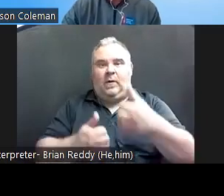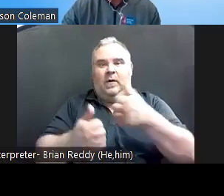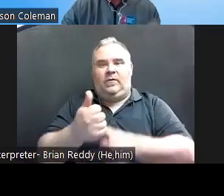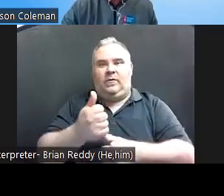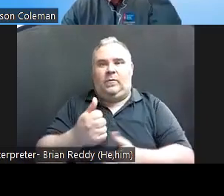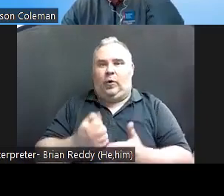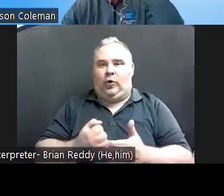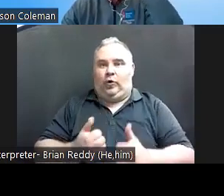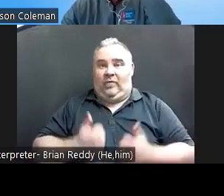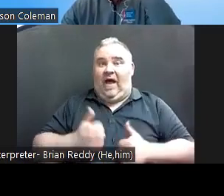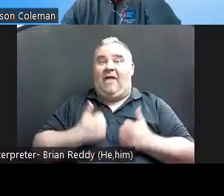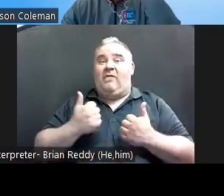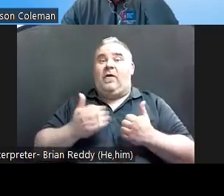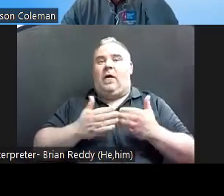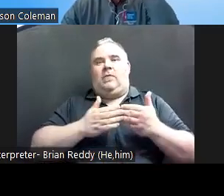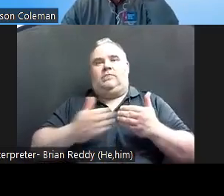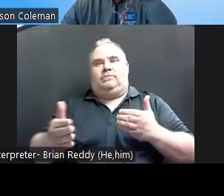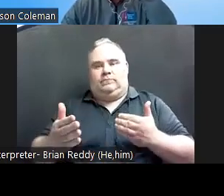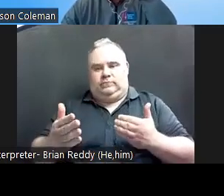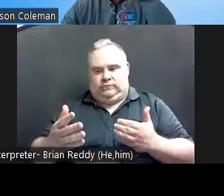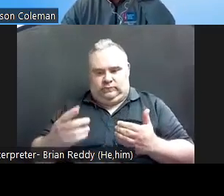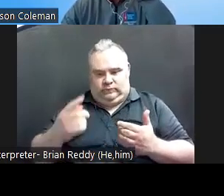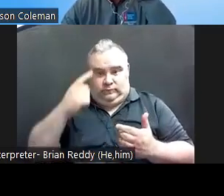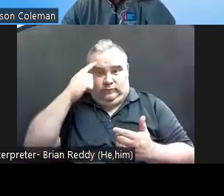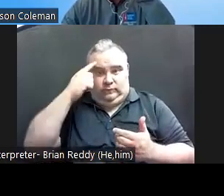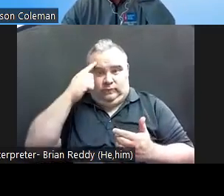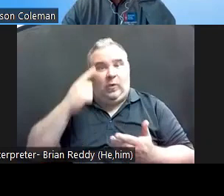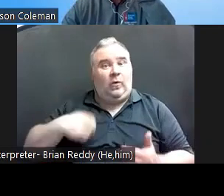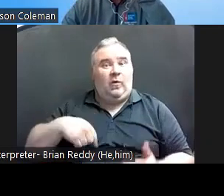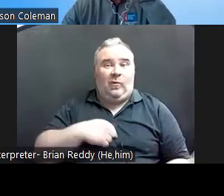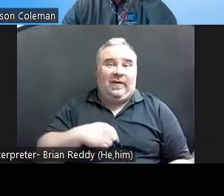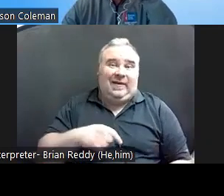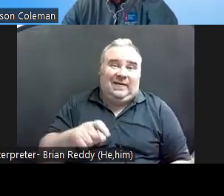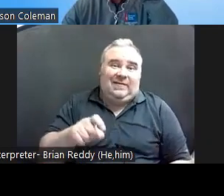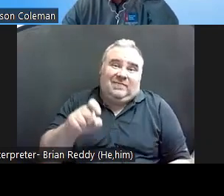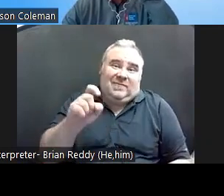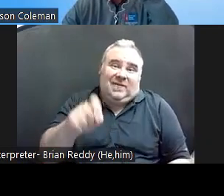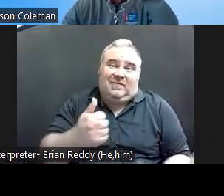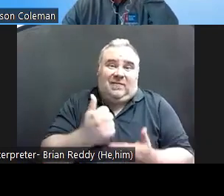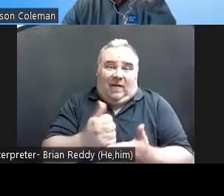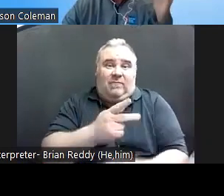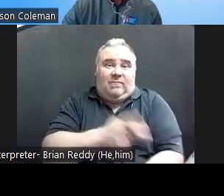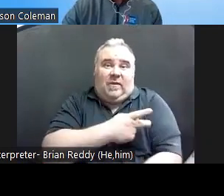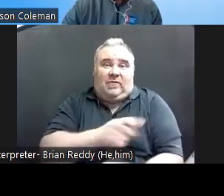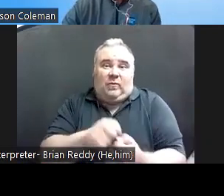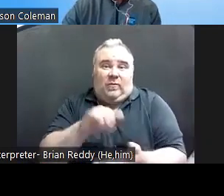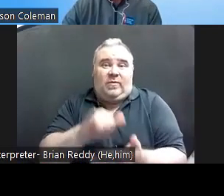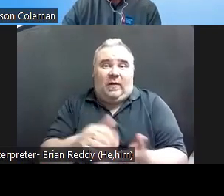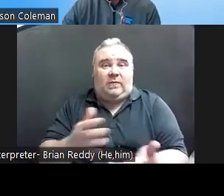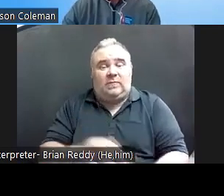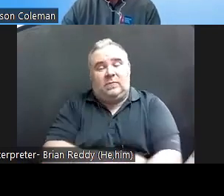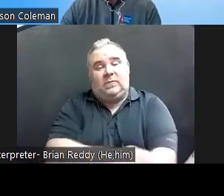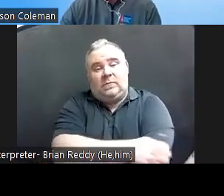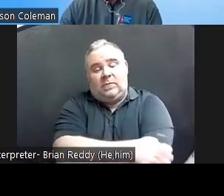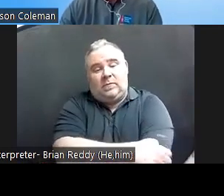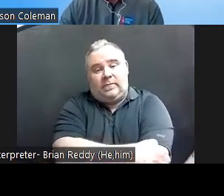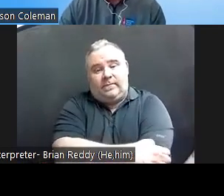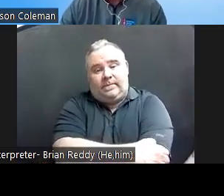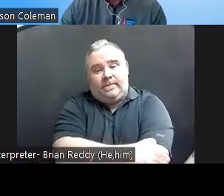of survivorship that we really need to help these patients with.